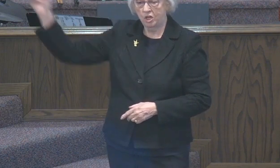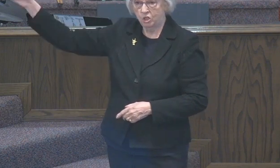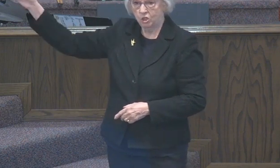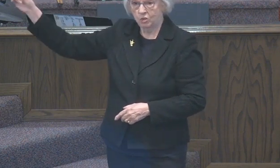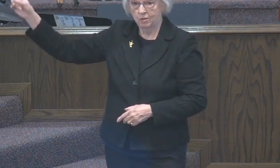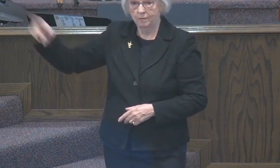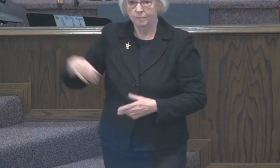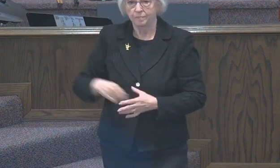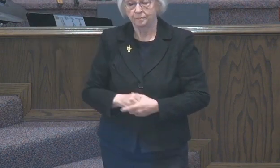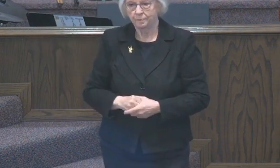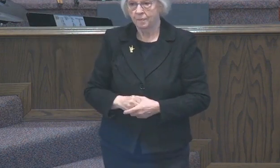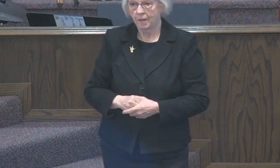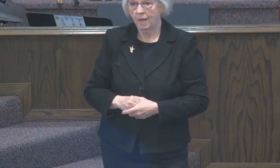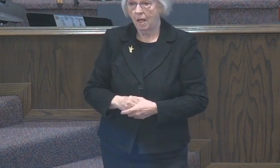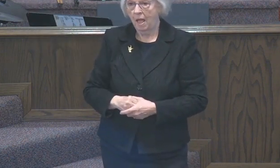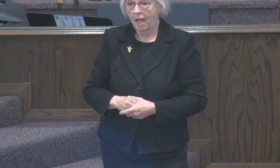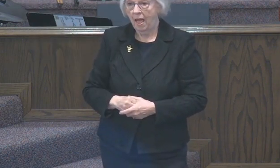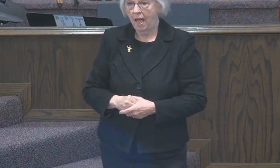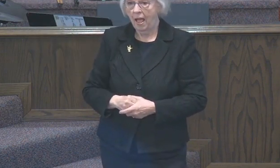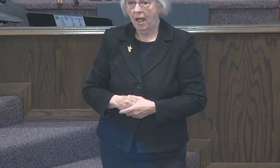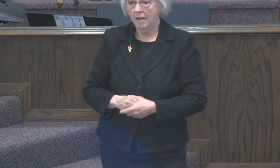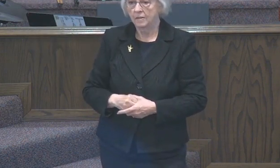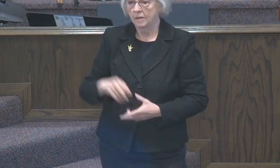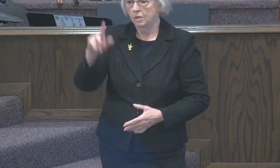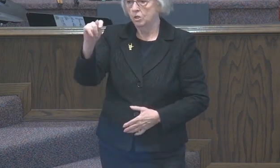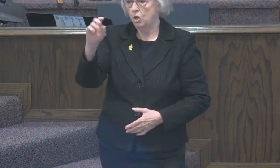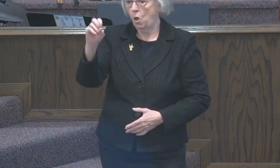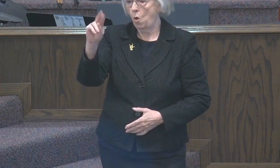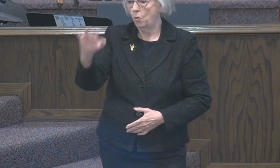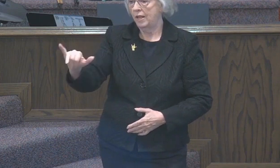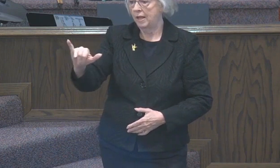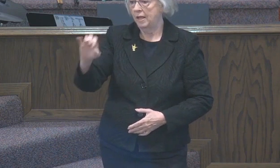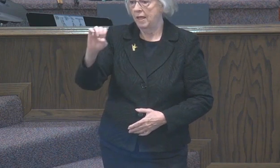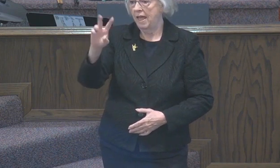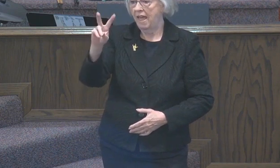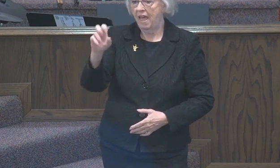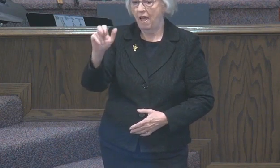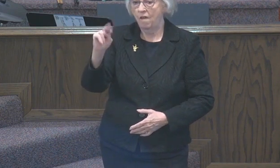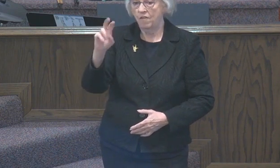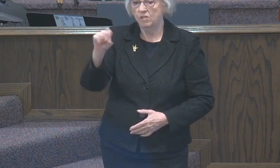a result of the death of Tony Evans' wife and the children's mother.